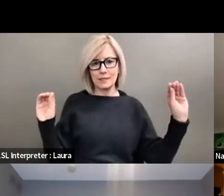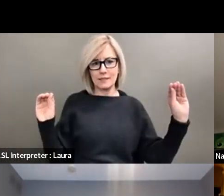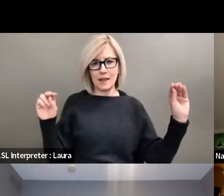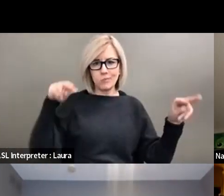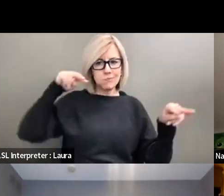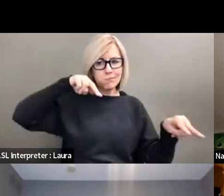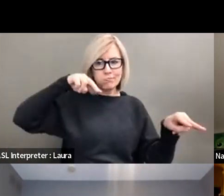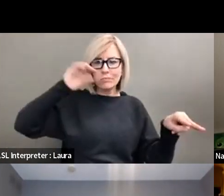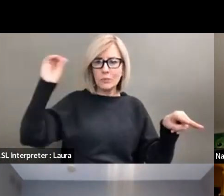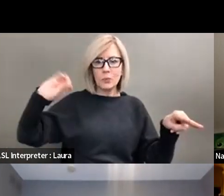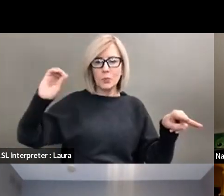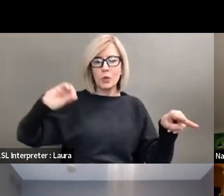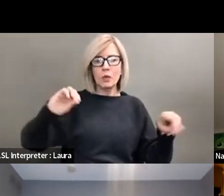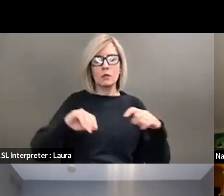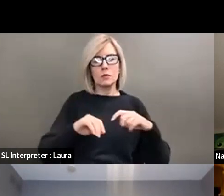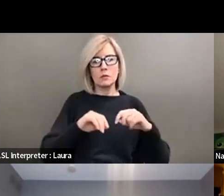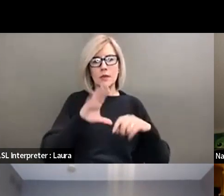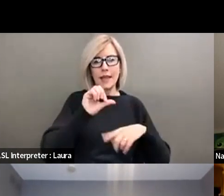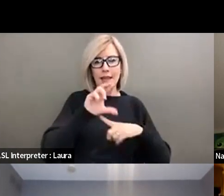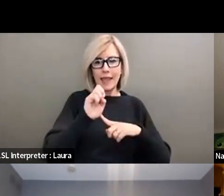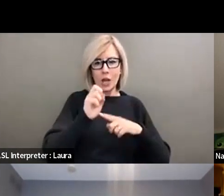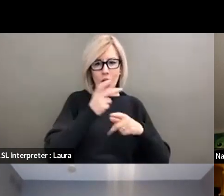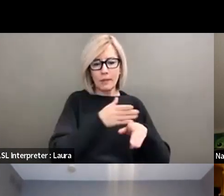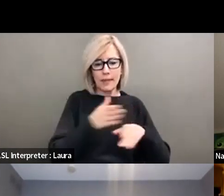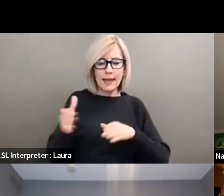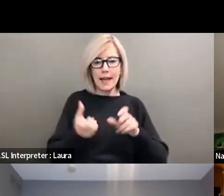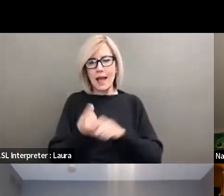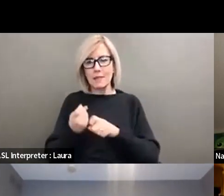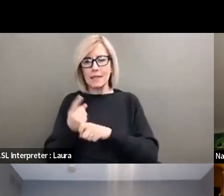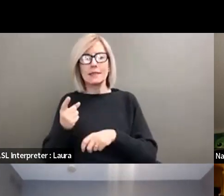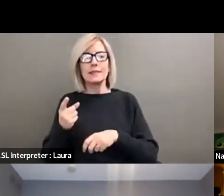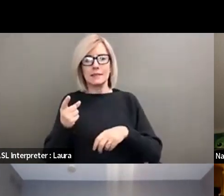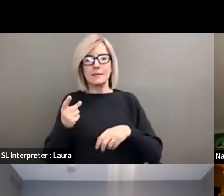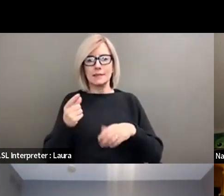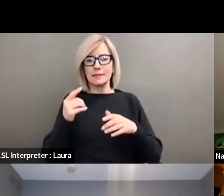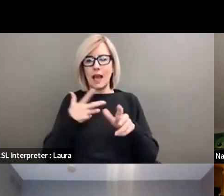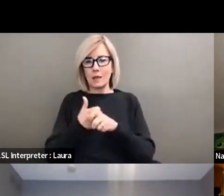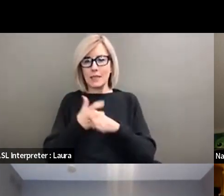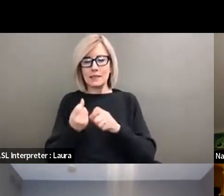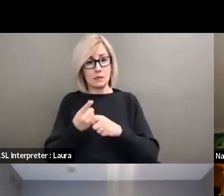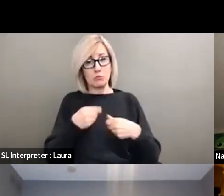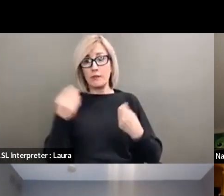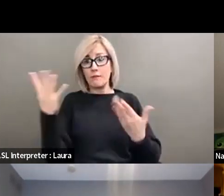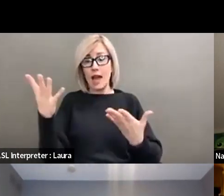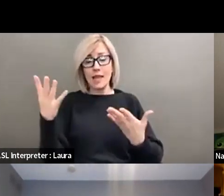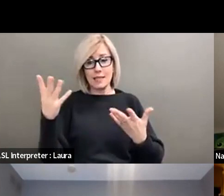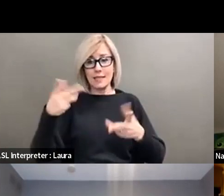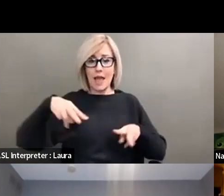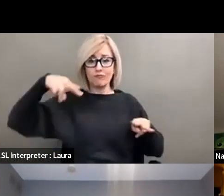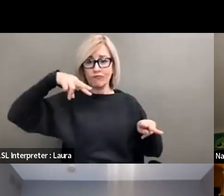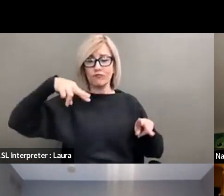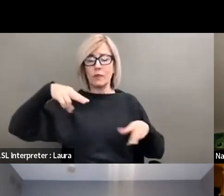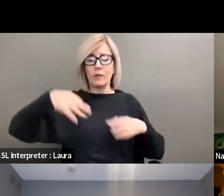the care plan and the updates every year provide oversight to the court. Now, whether the courts are looking